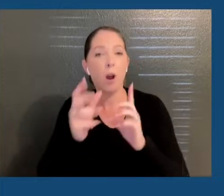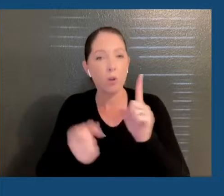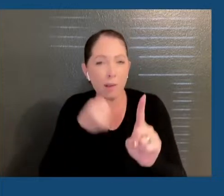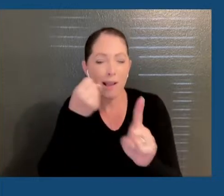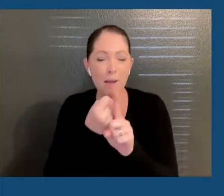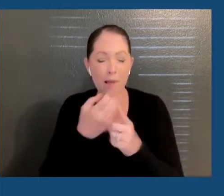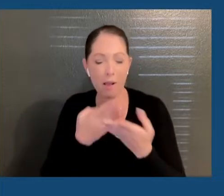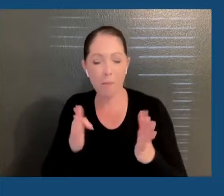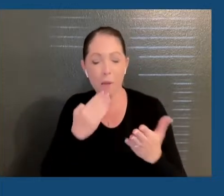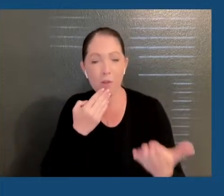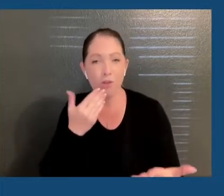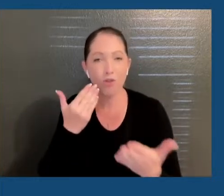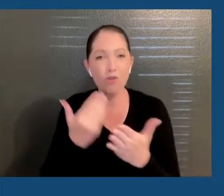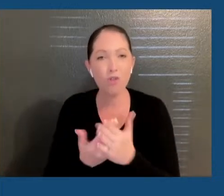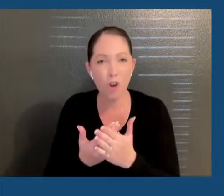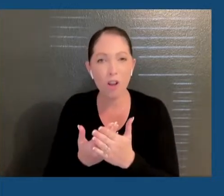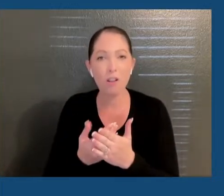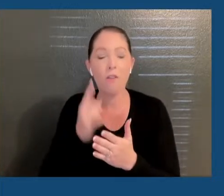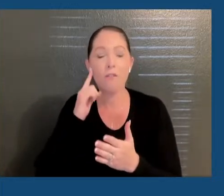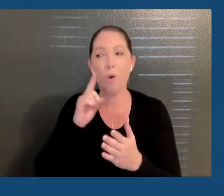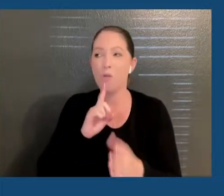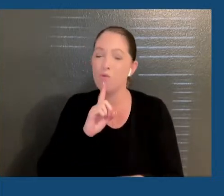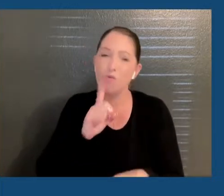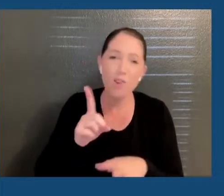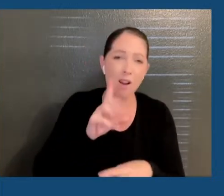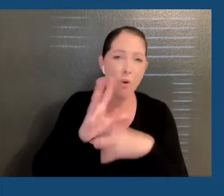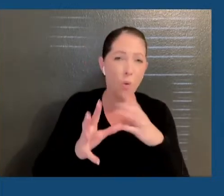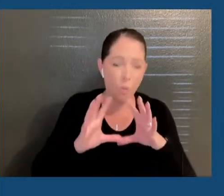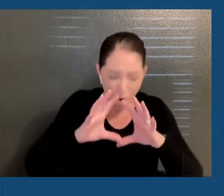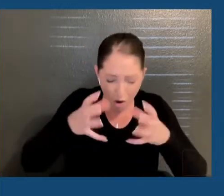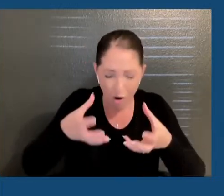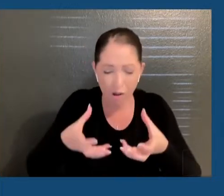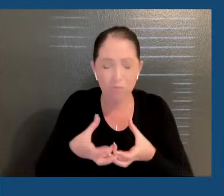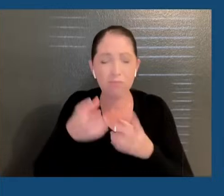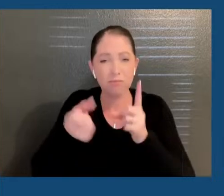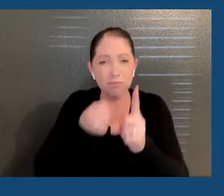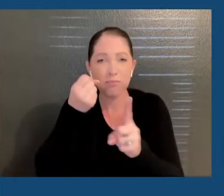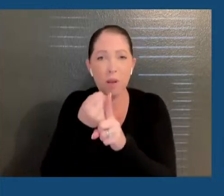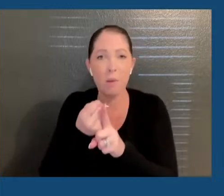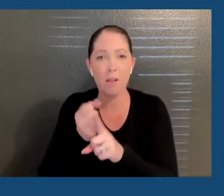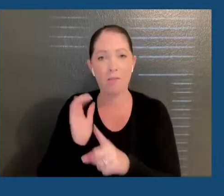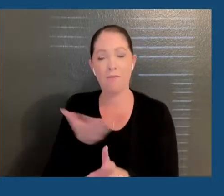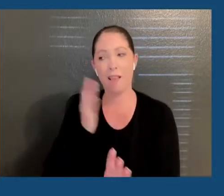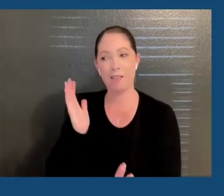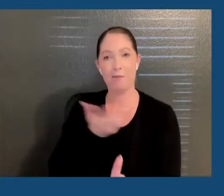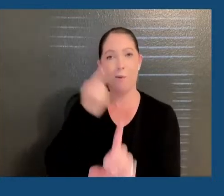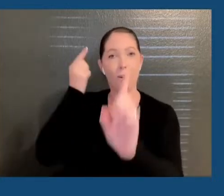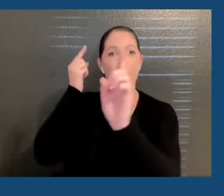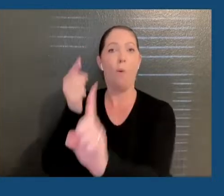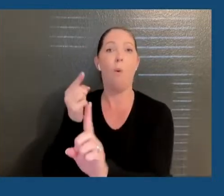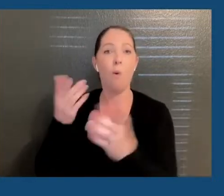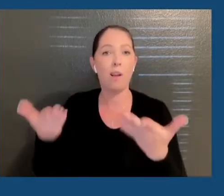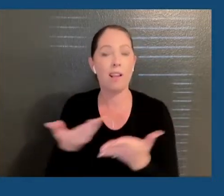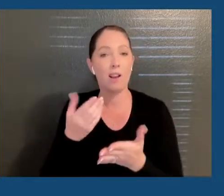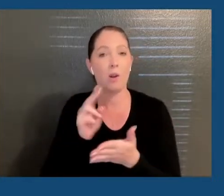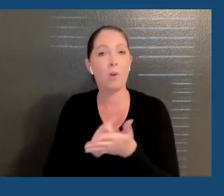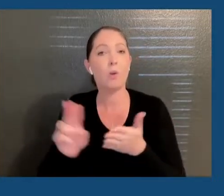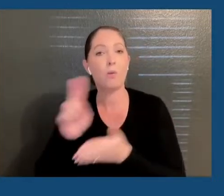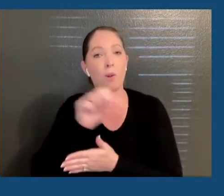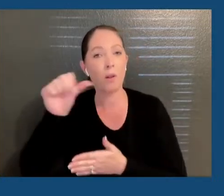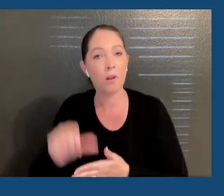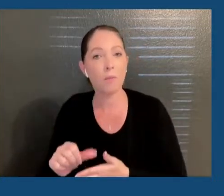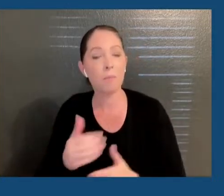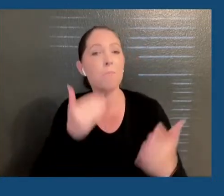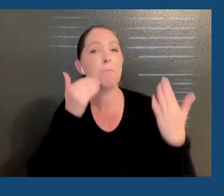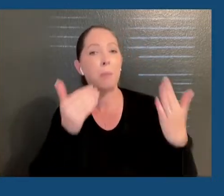with a real societal, real-world impact. That is what we do at the University at Albany. And I want to thank all of you